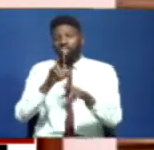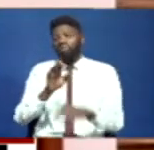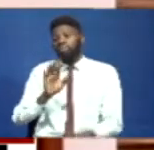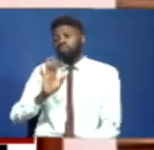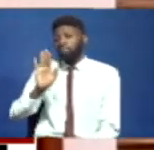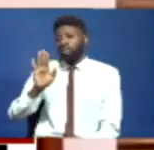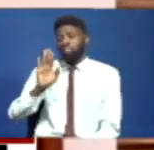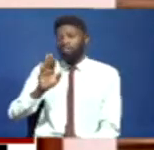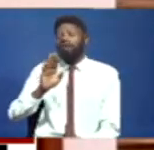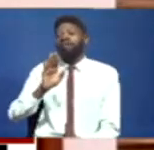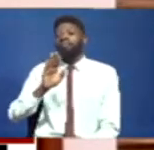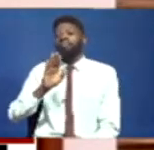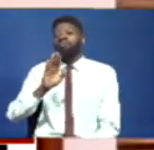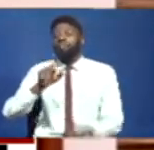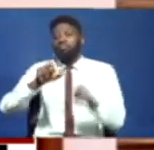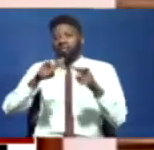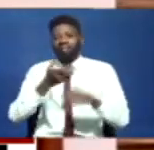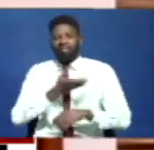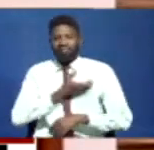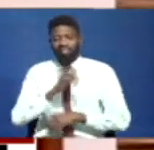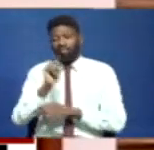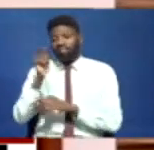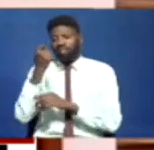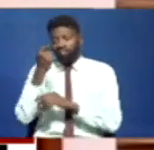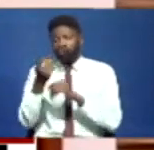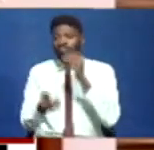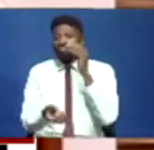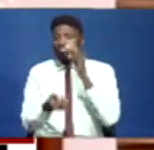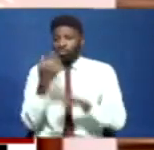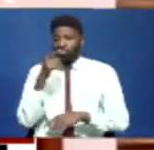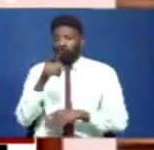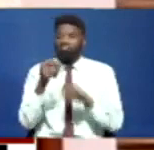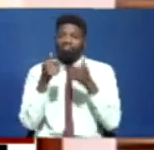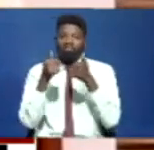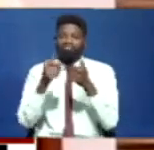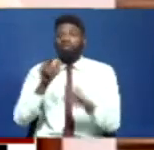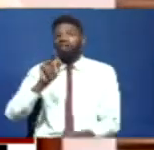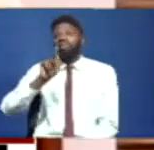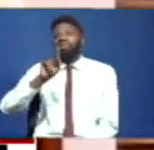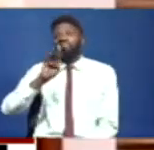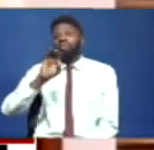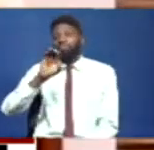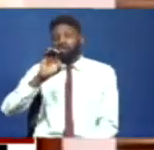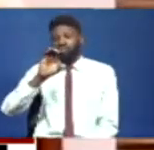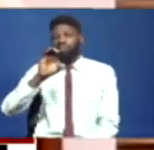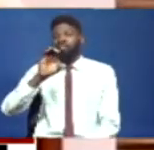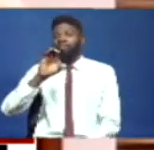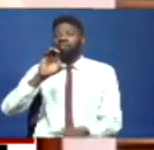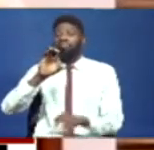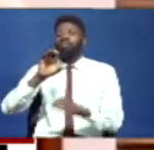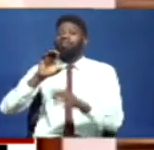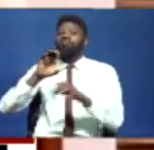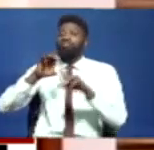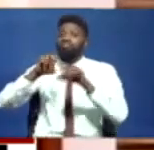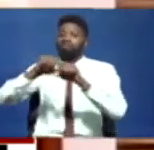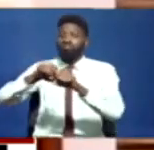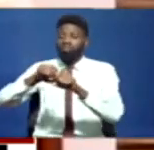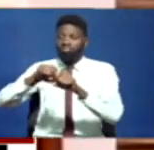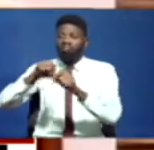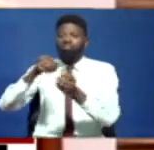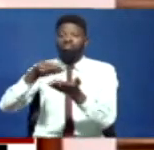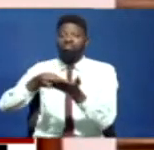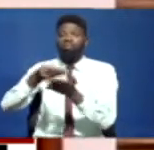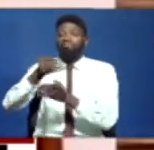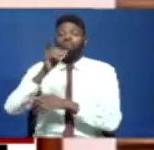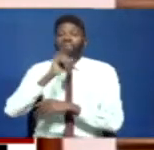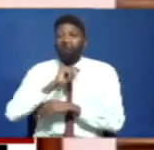us. KBC has acquired, and I mean acquired means we have it,